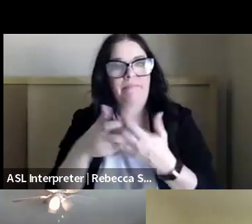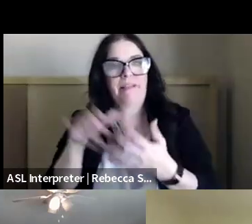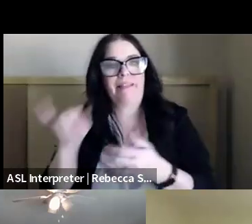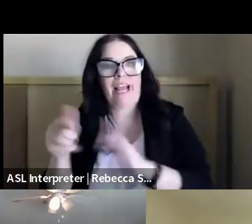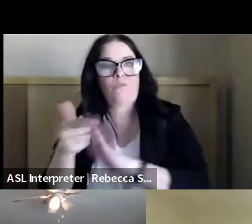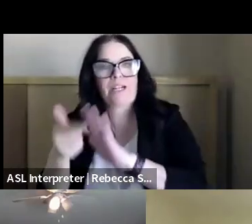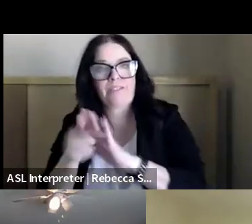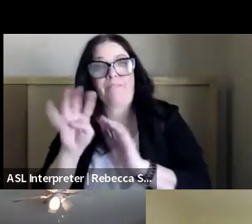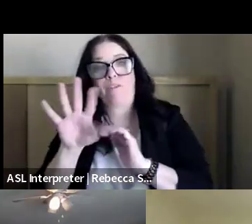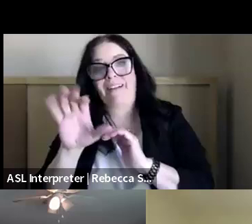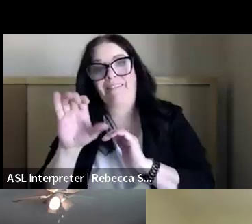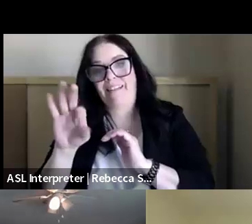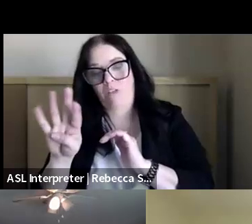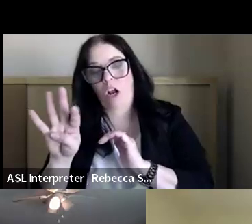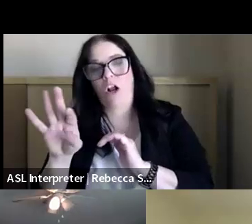CFR